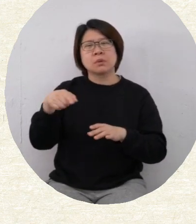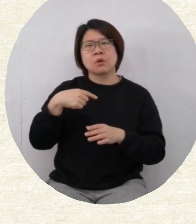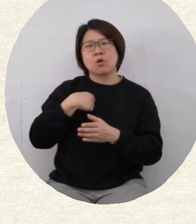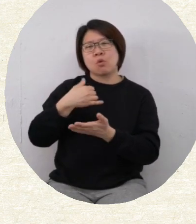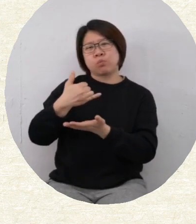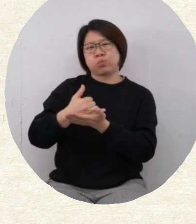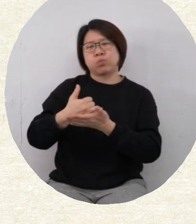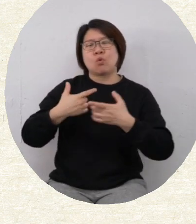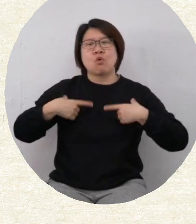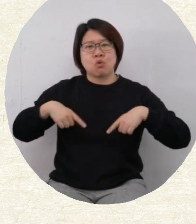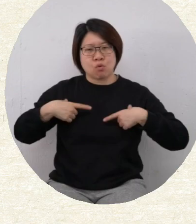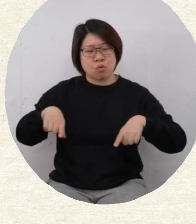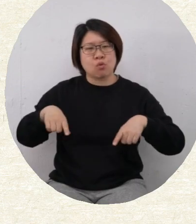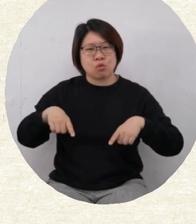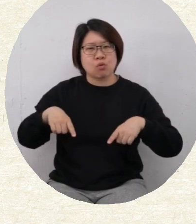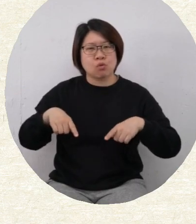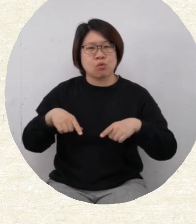galleries.